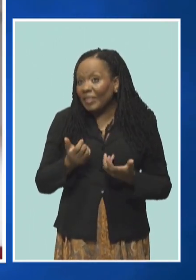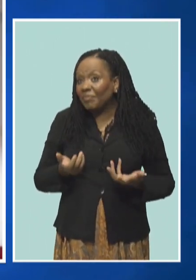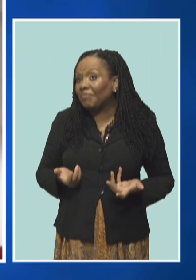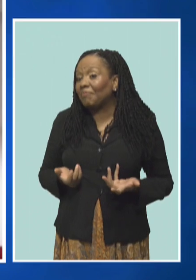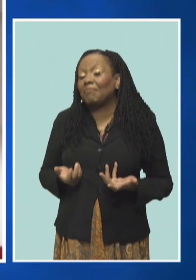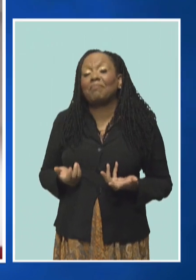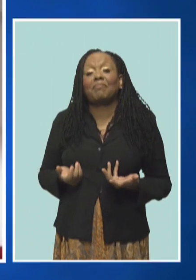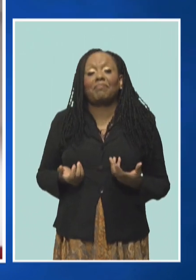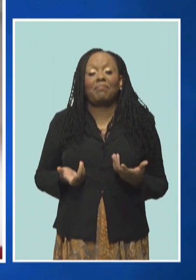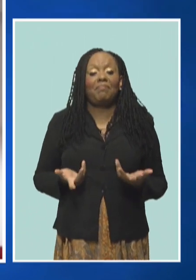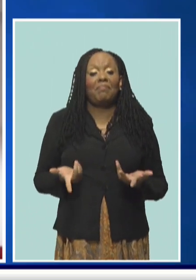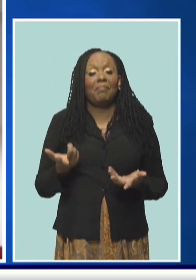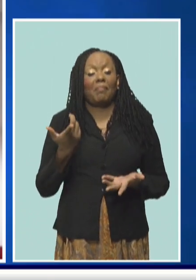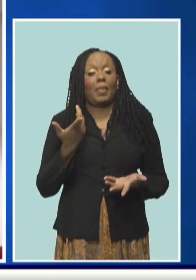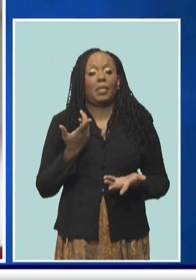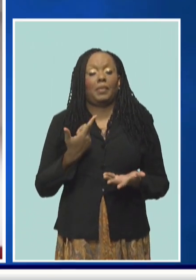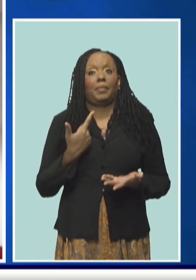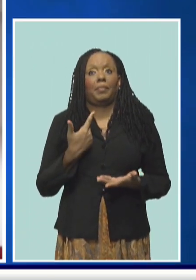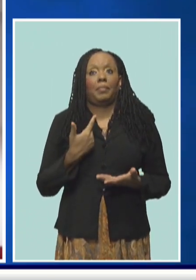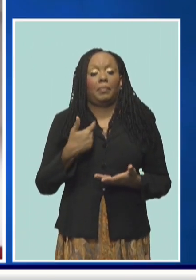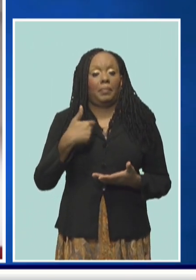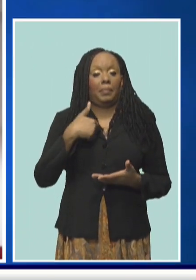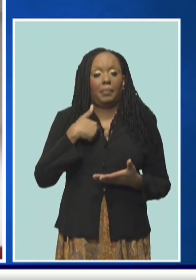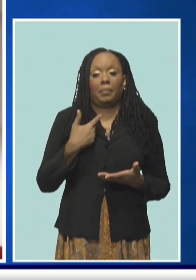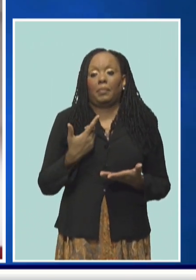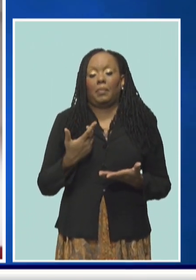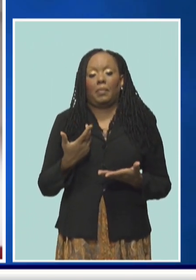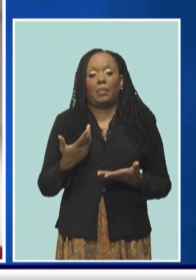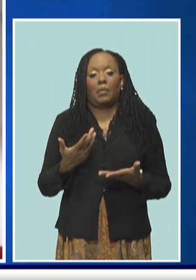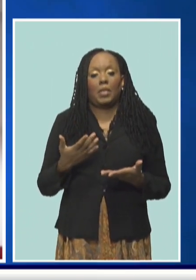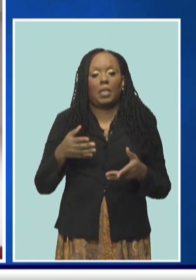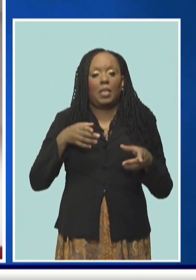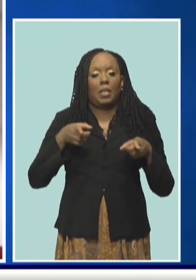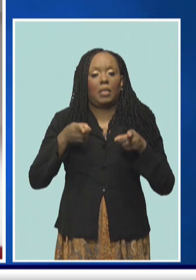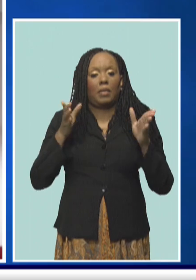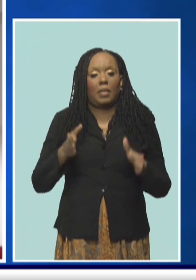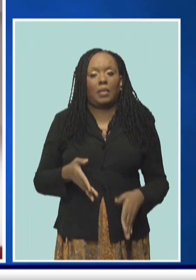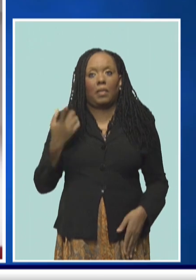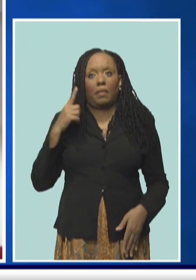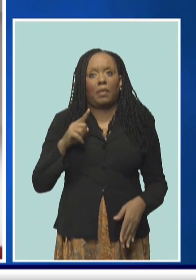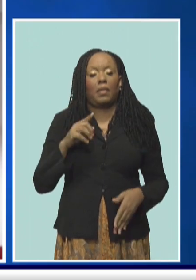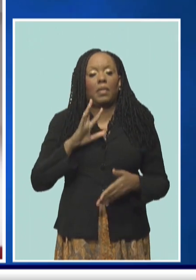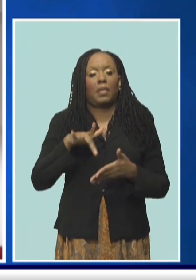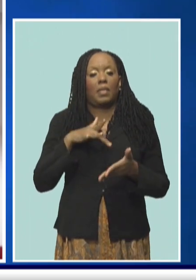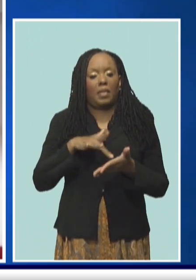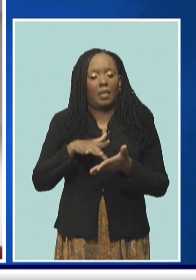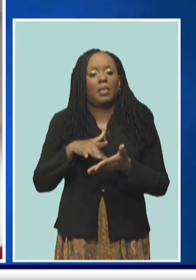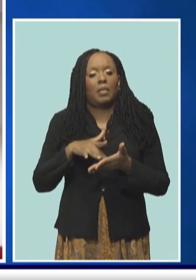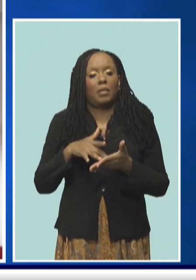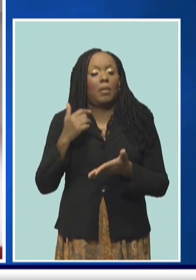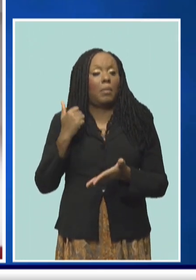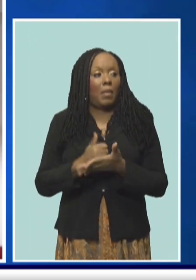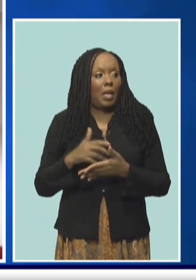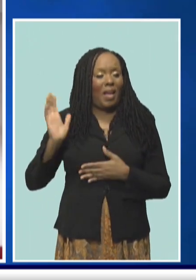have had the honor and pleasure of serving as a director of the central bank since 2008. And one of